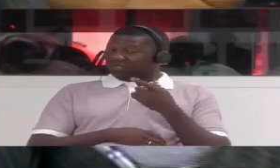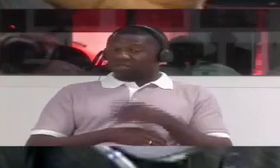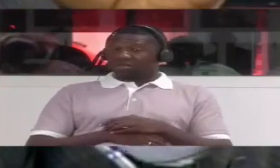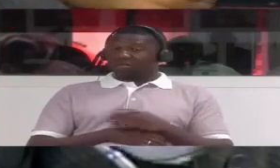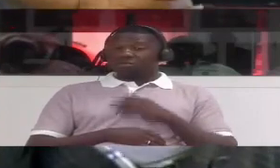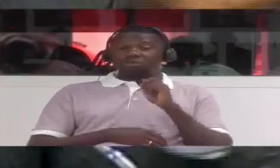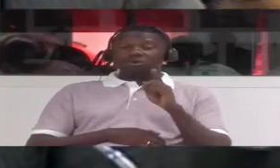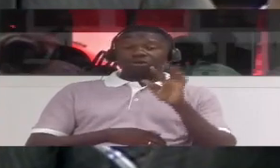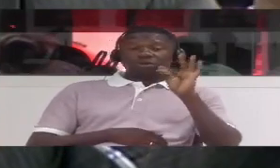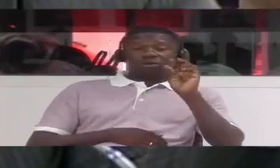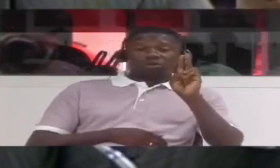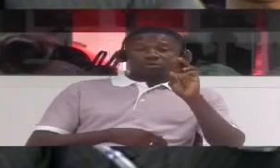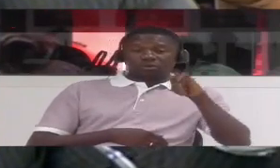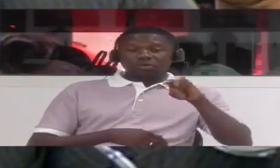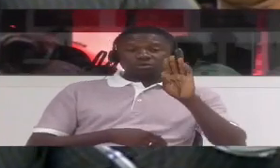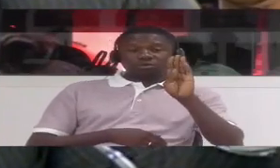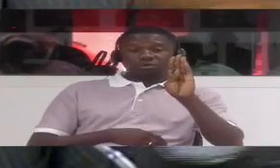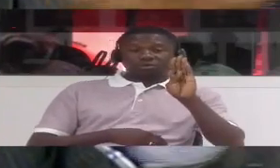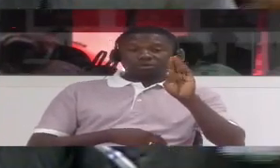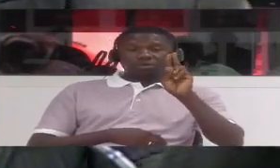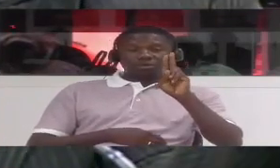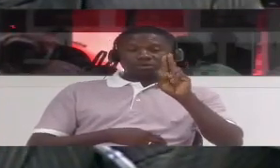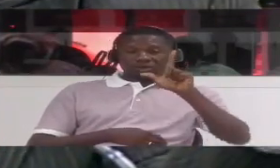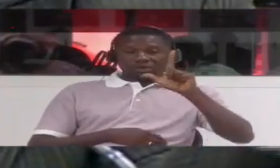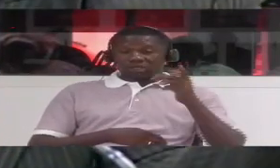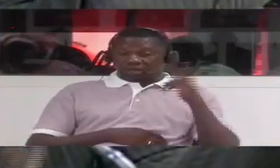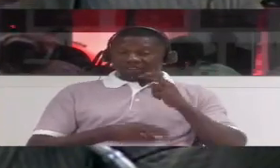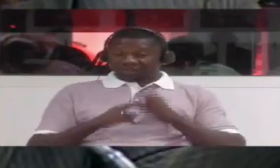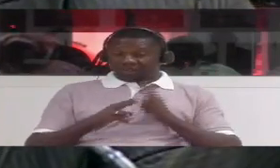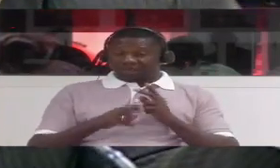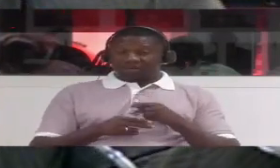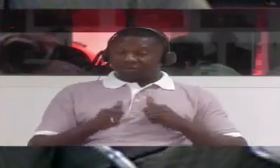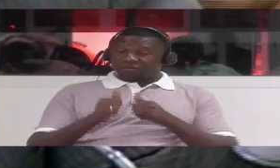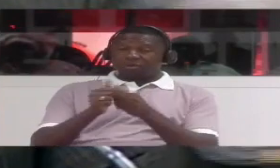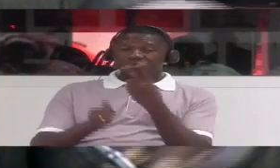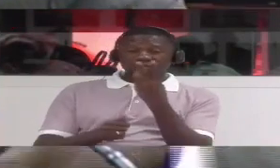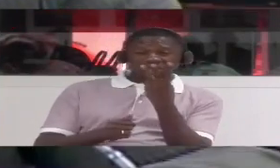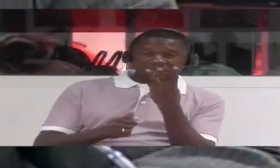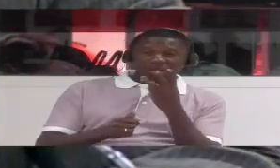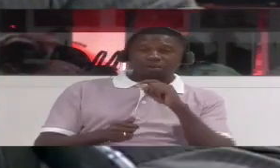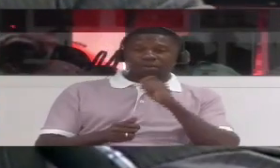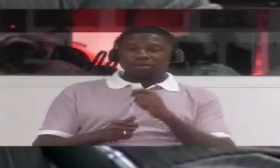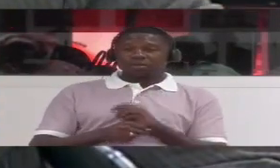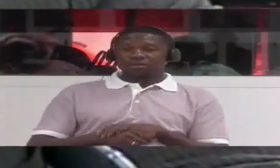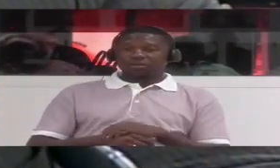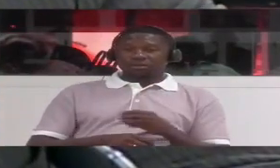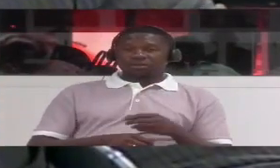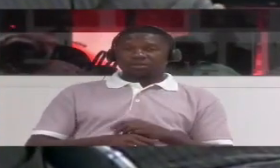in a hurry. He just came and followed by two, three men. They went behind the ring, and then he said, I was going to give you